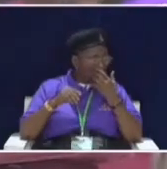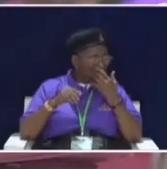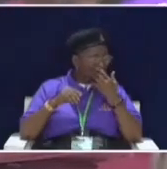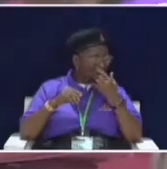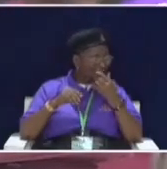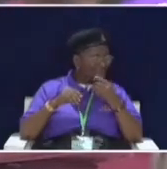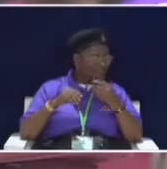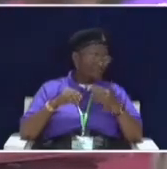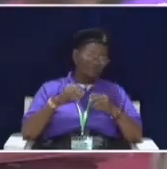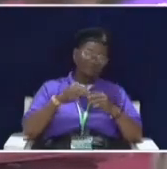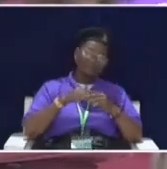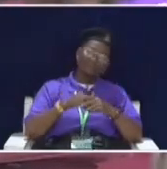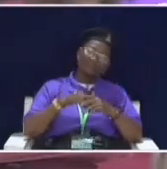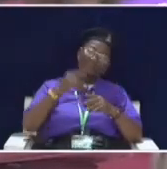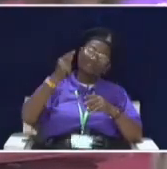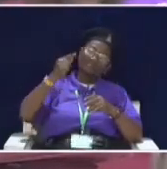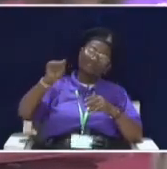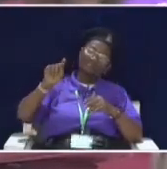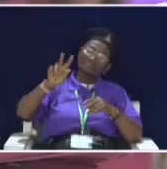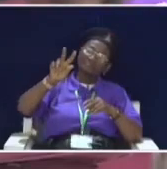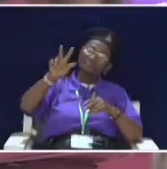In the third month.